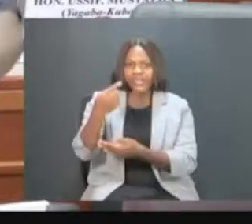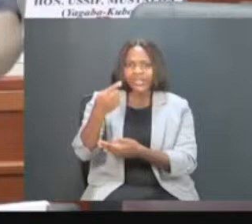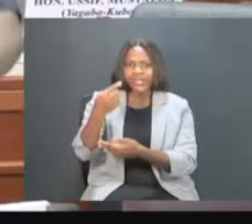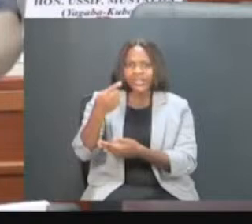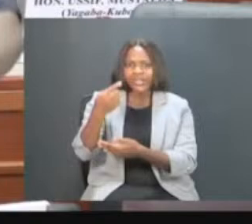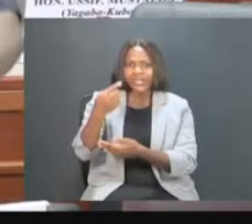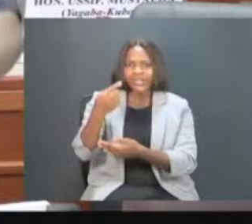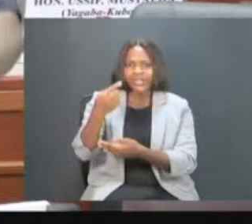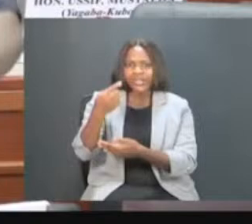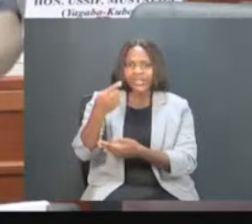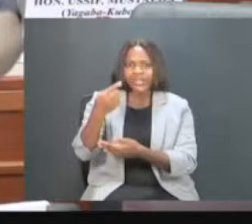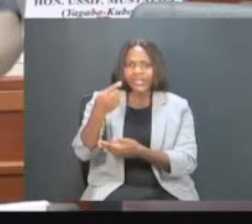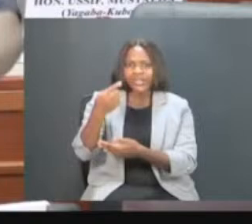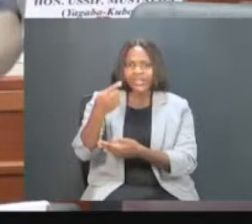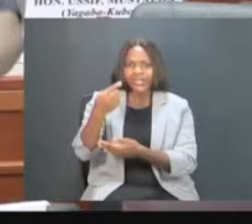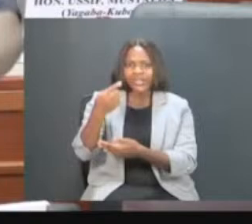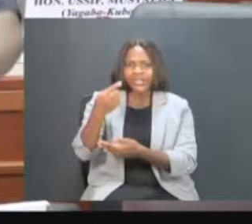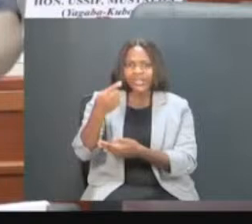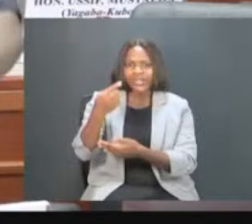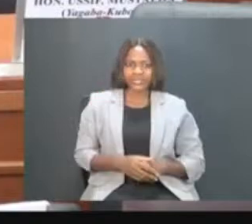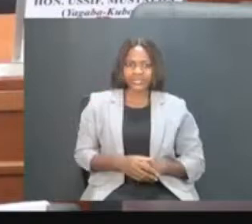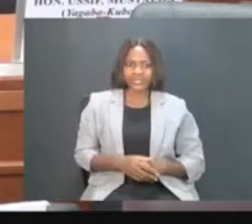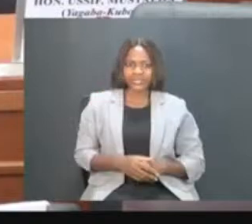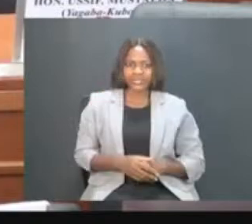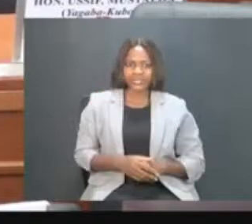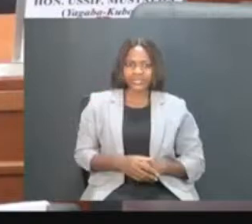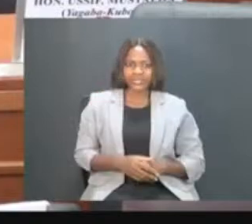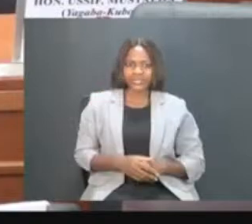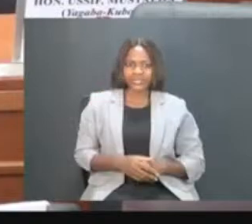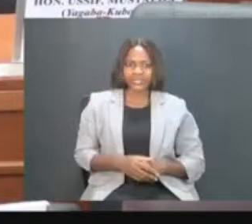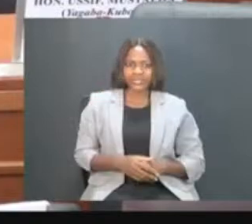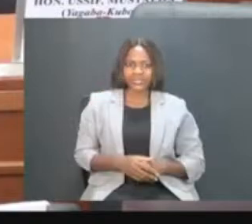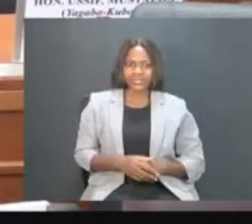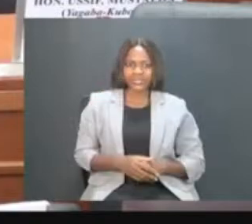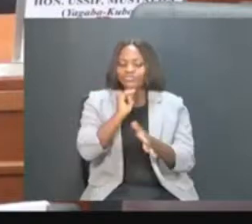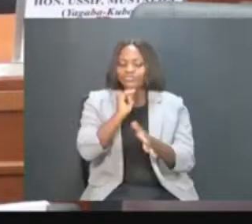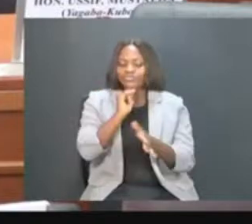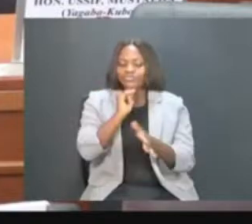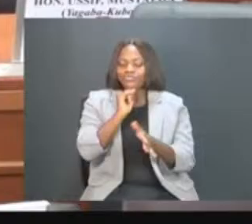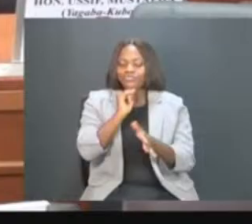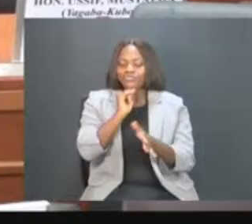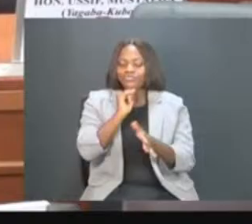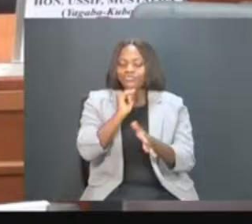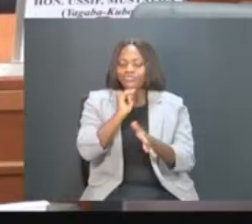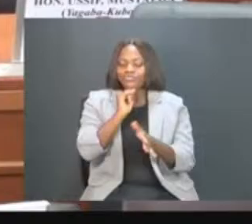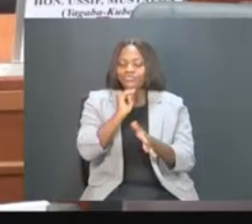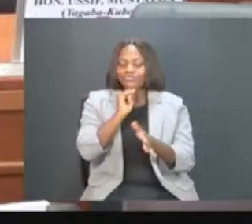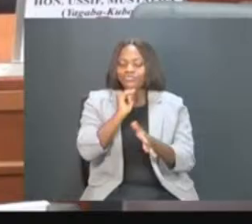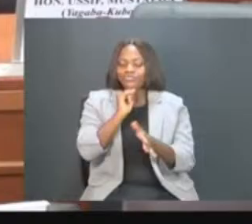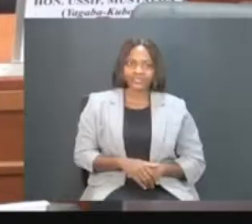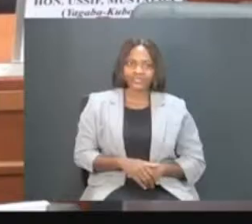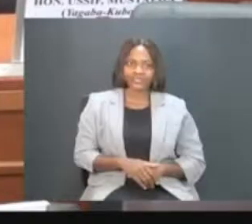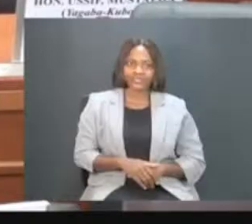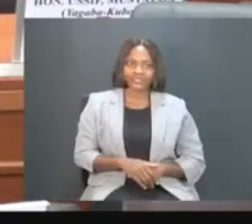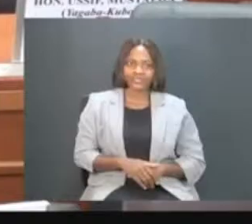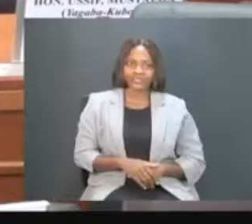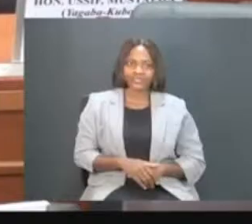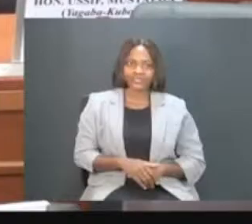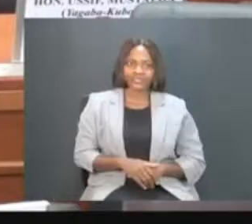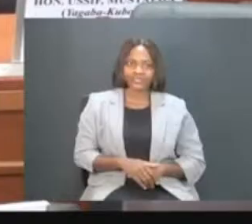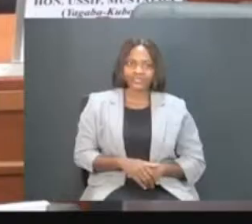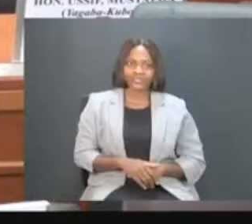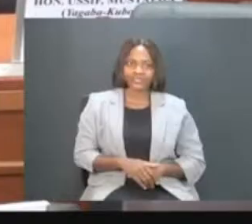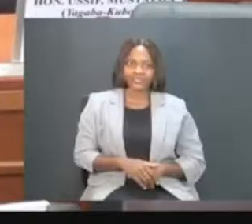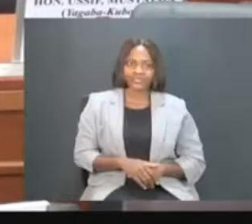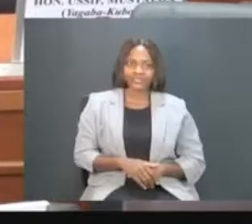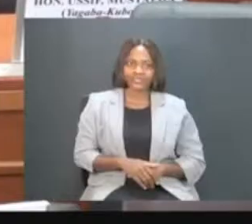do this. Let's not do this. Mr. Speaker, the real reason for which they are promulgating this authority,